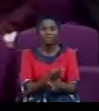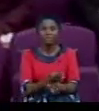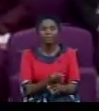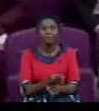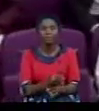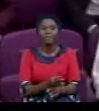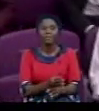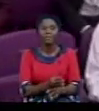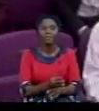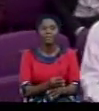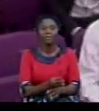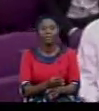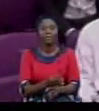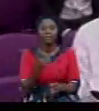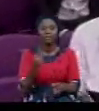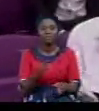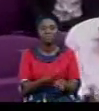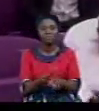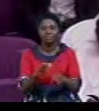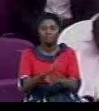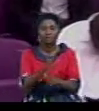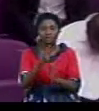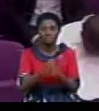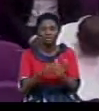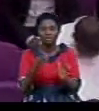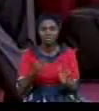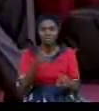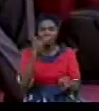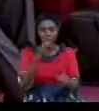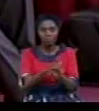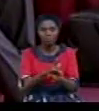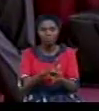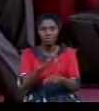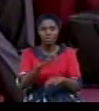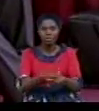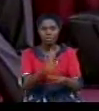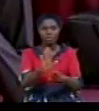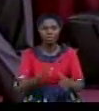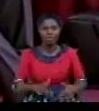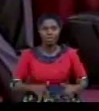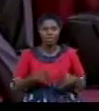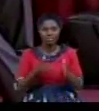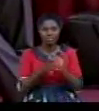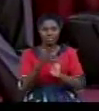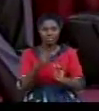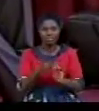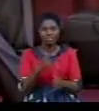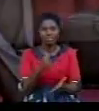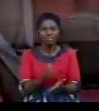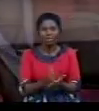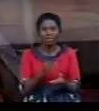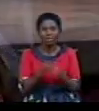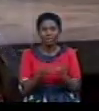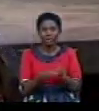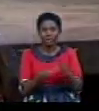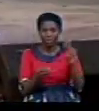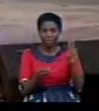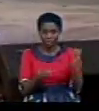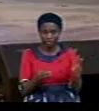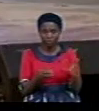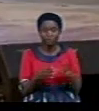Fulfillment of the promises on your life in Jesus name look at number two number two